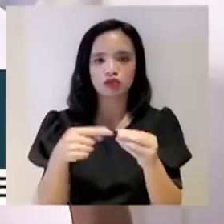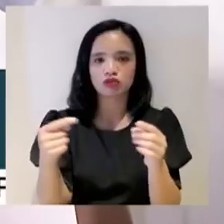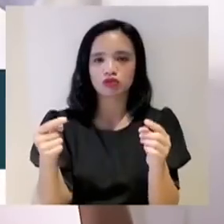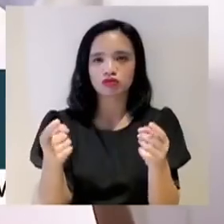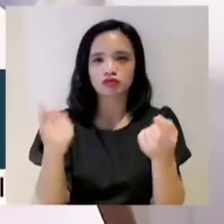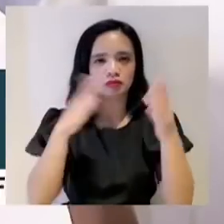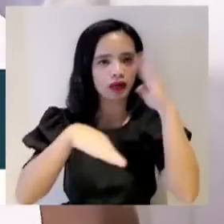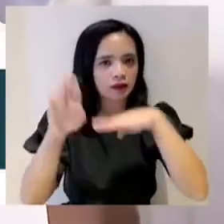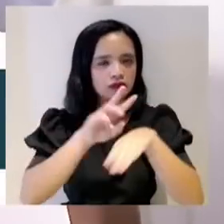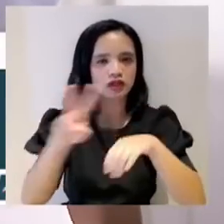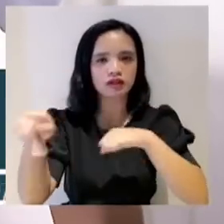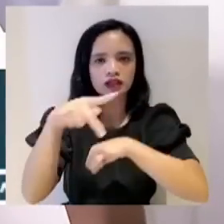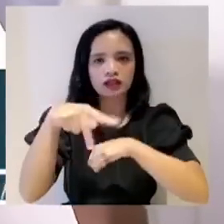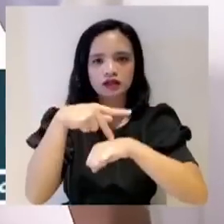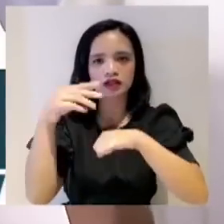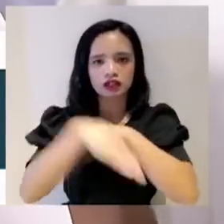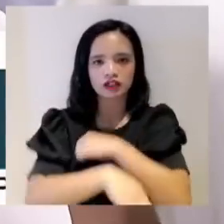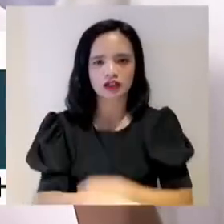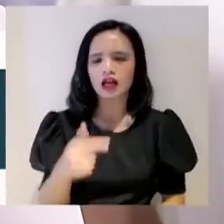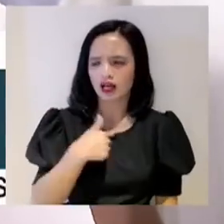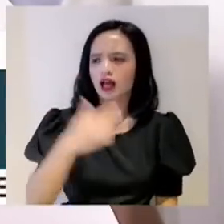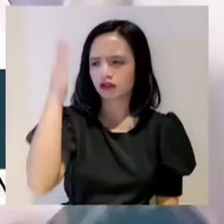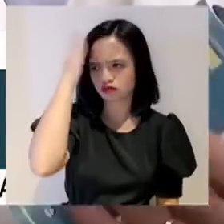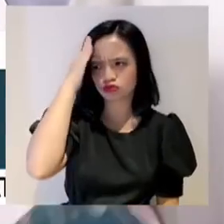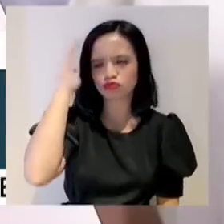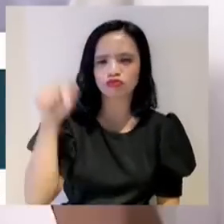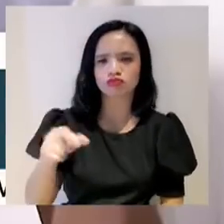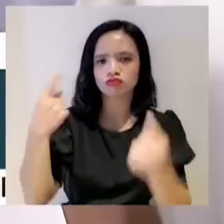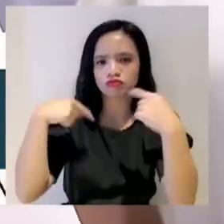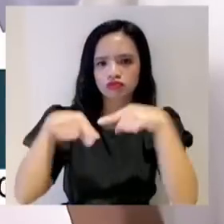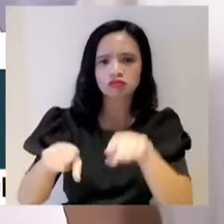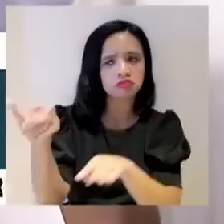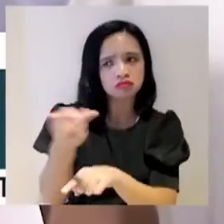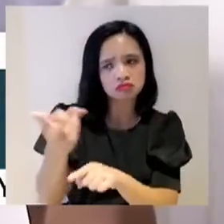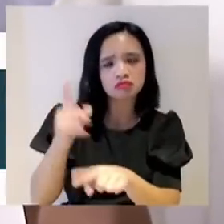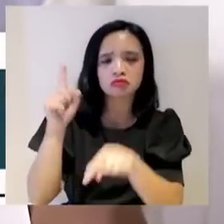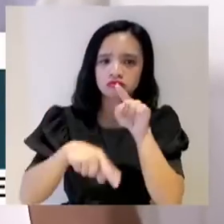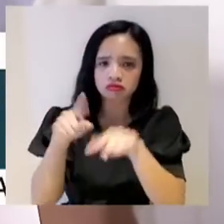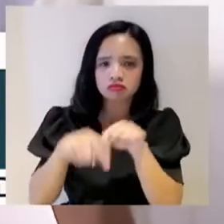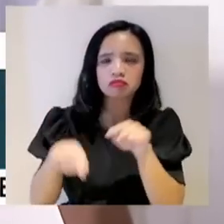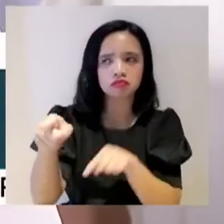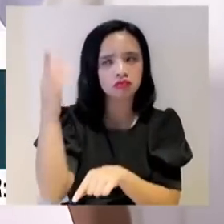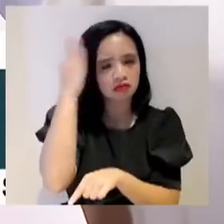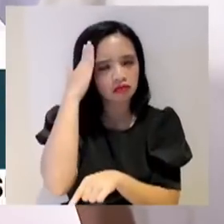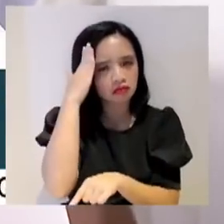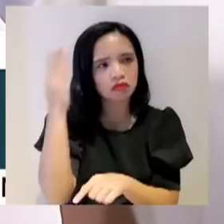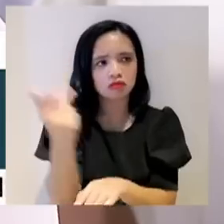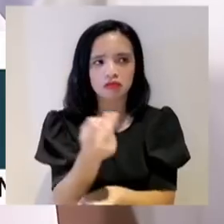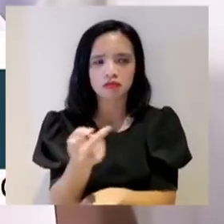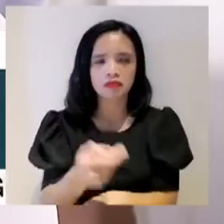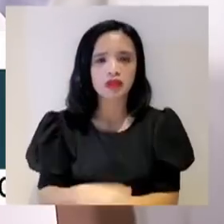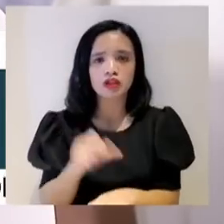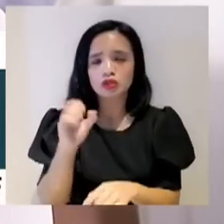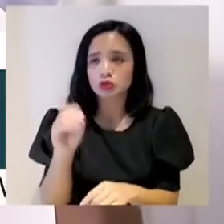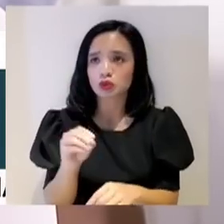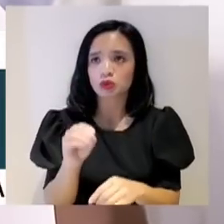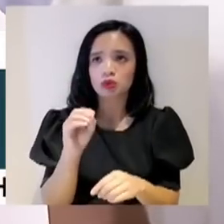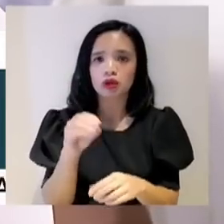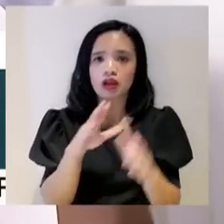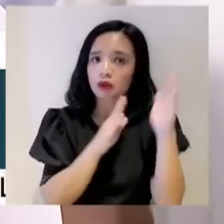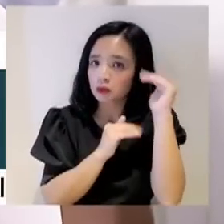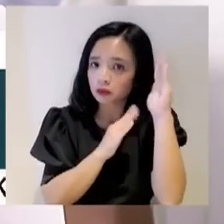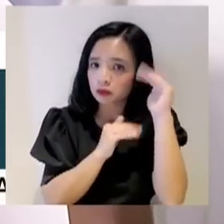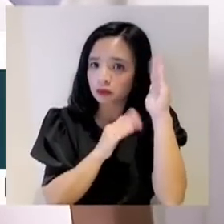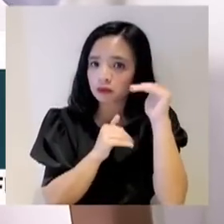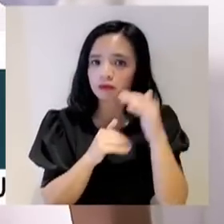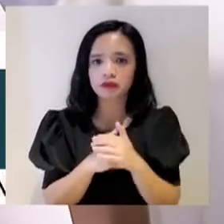Alam ko naman ang pupunta siya. At magkaibigan sila, magkakilala sila. So I hope that napag-usapan